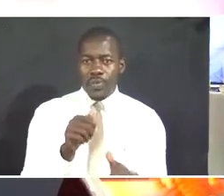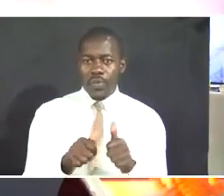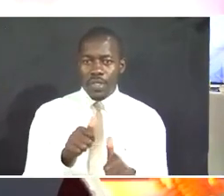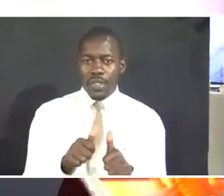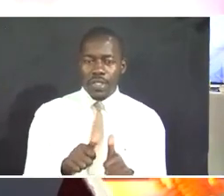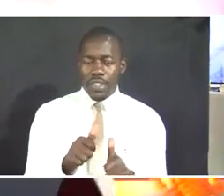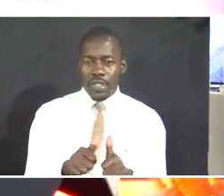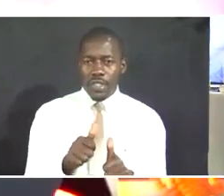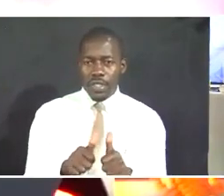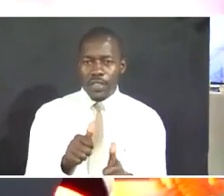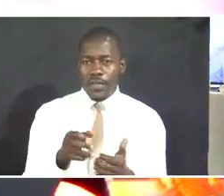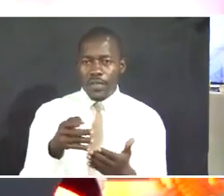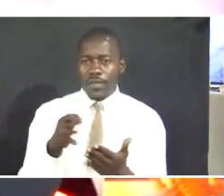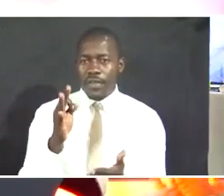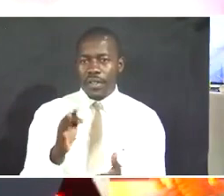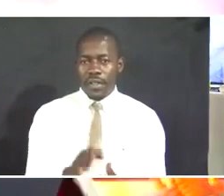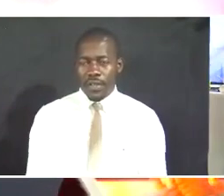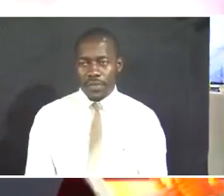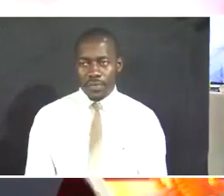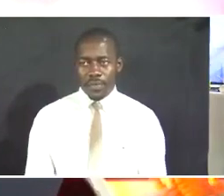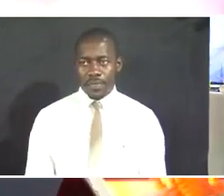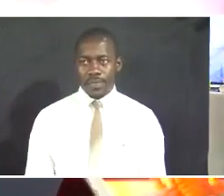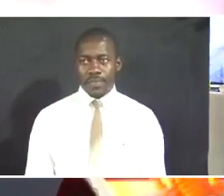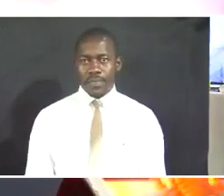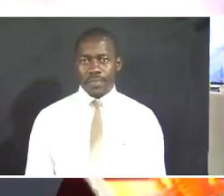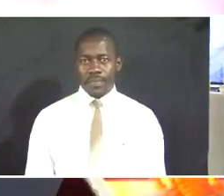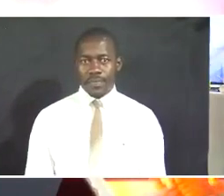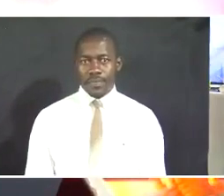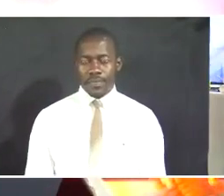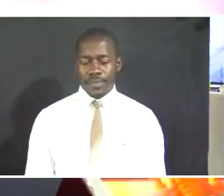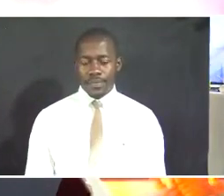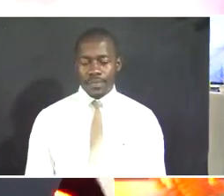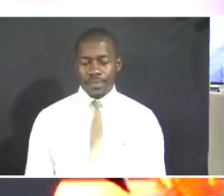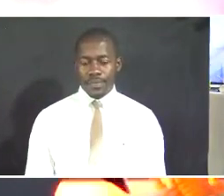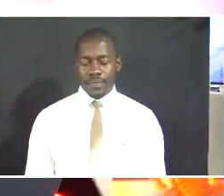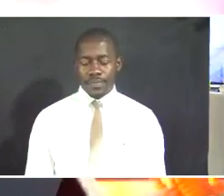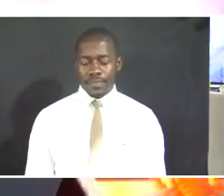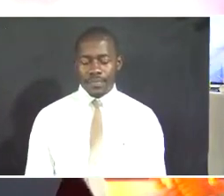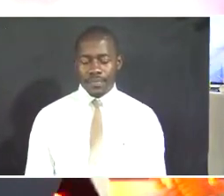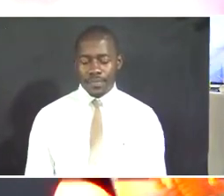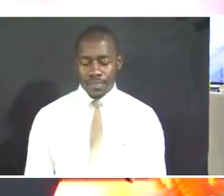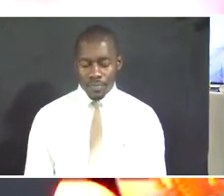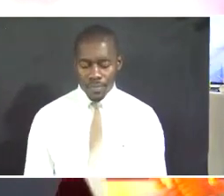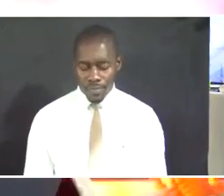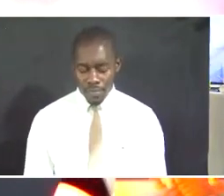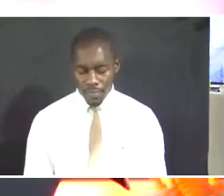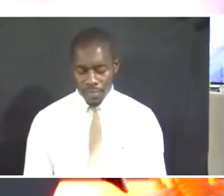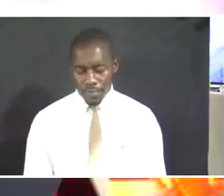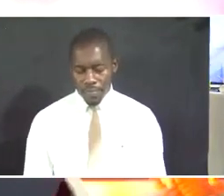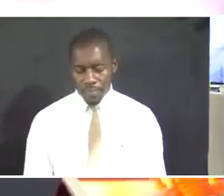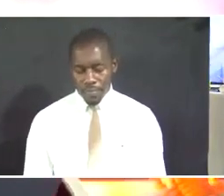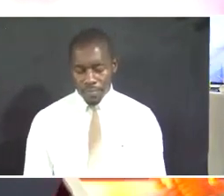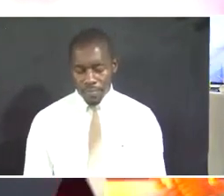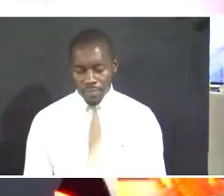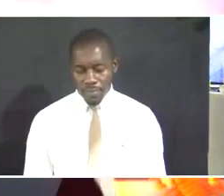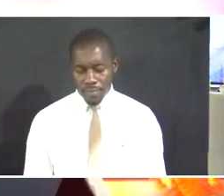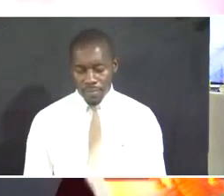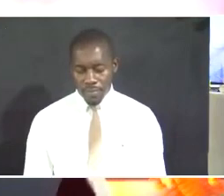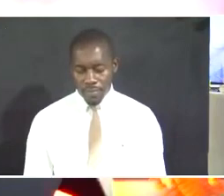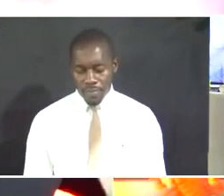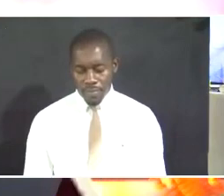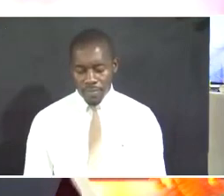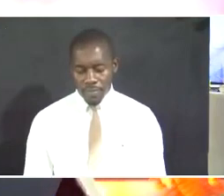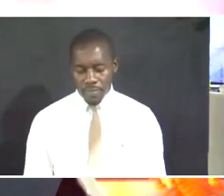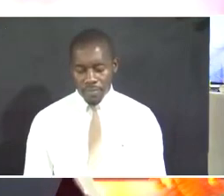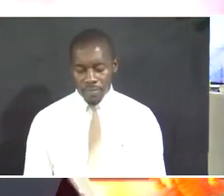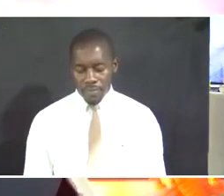board who is made up by the members of this church. In that case, you'll have a way to regulate the amount of school fees paid